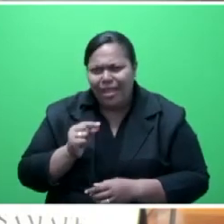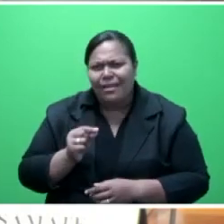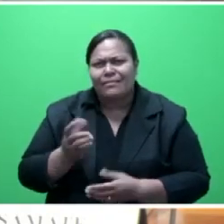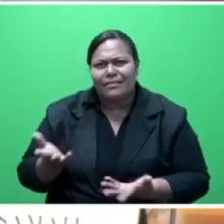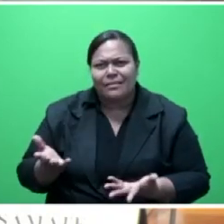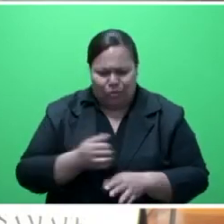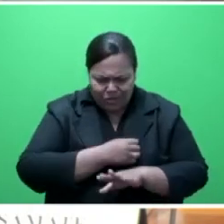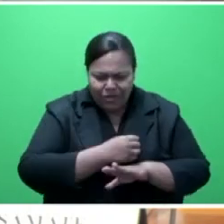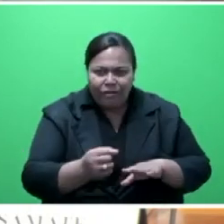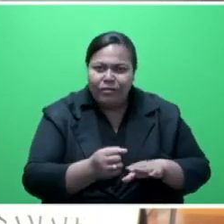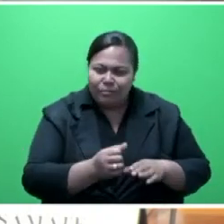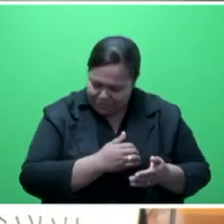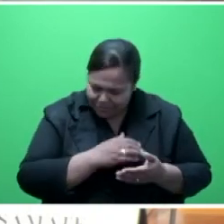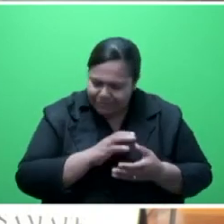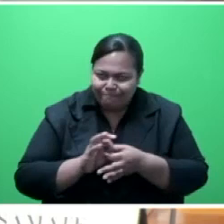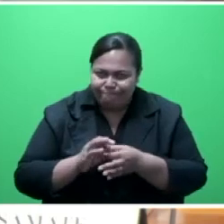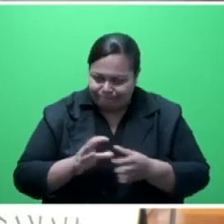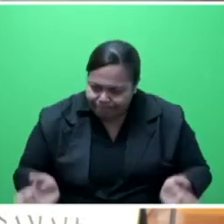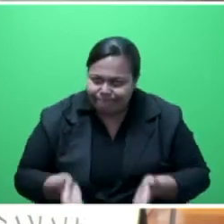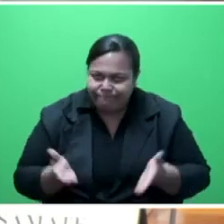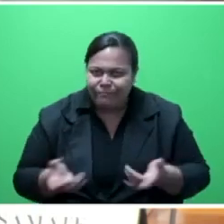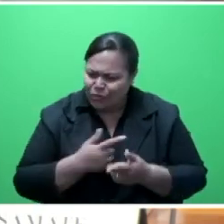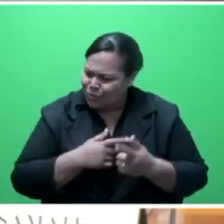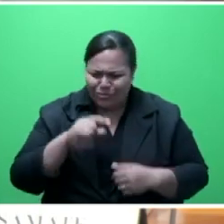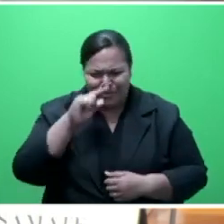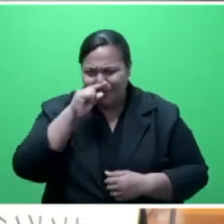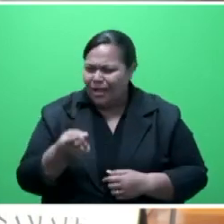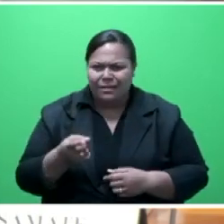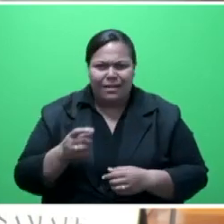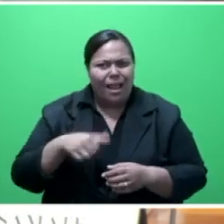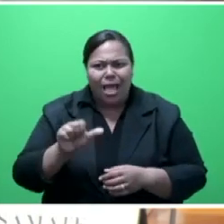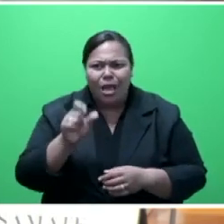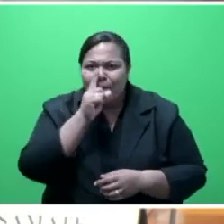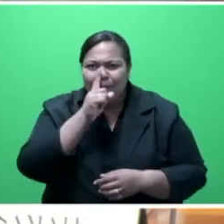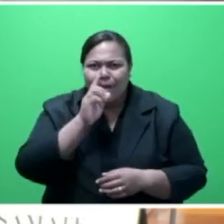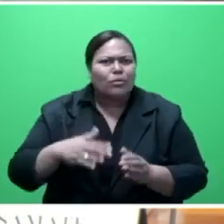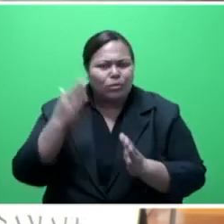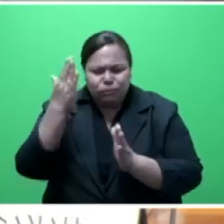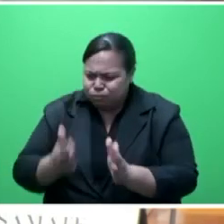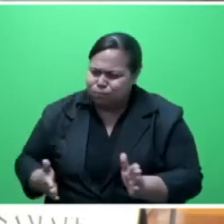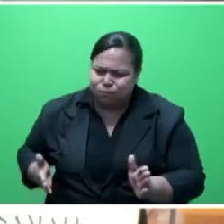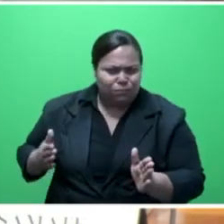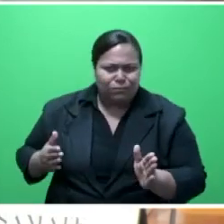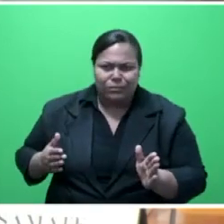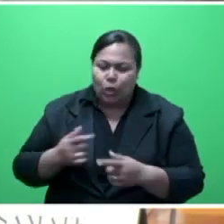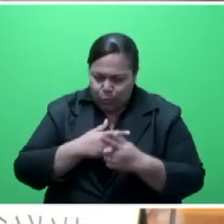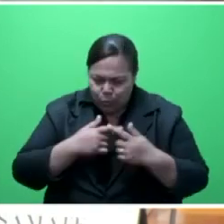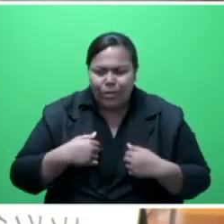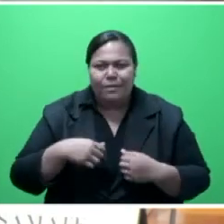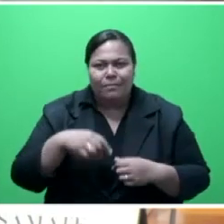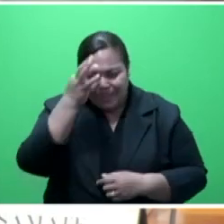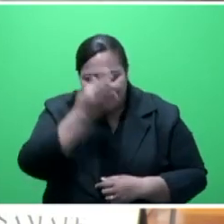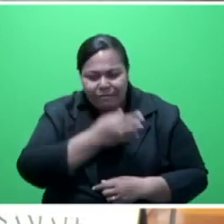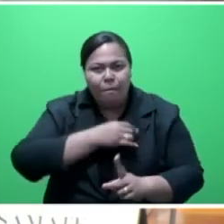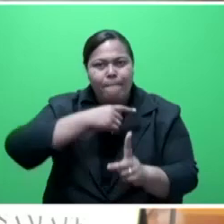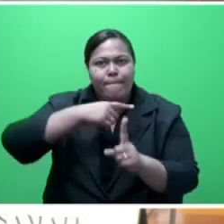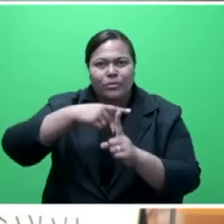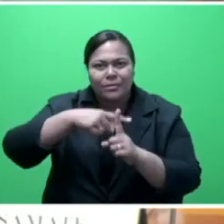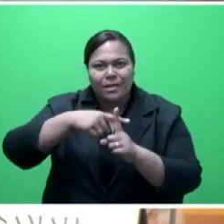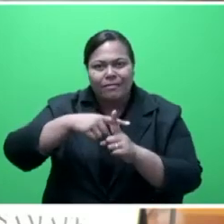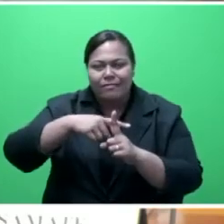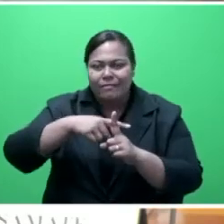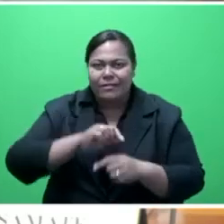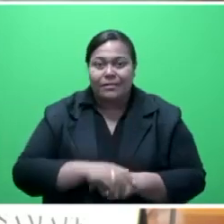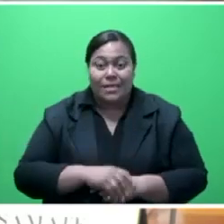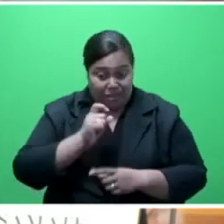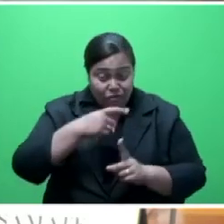commitment. We won't allow our people to fall into abyss. We believe in the greater power of positivity. A positive outlook fosters not